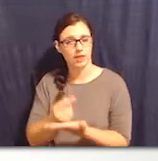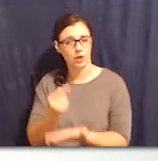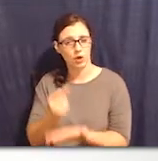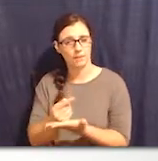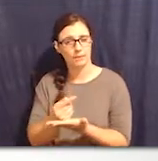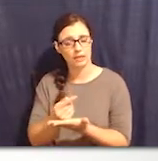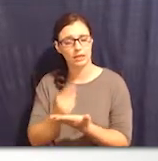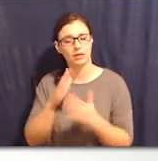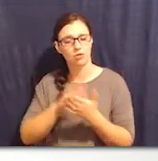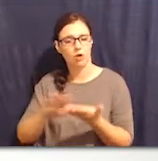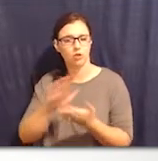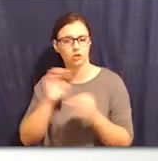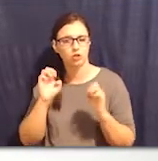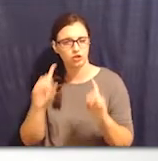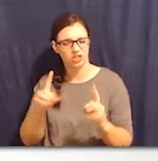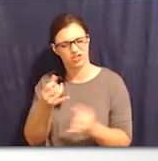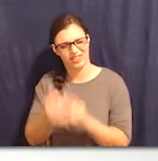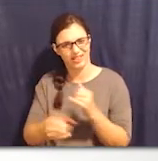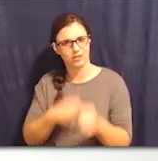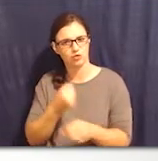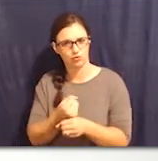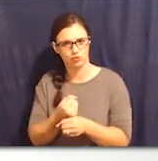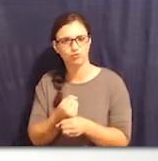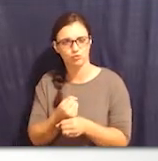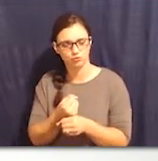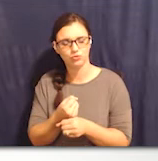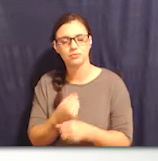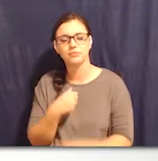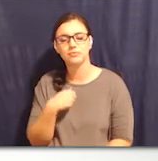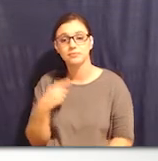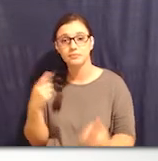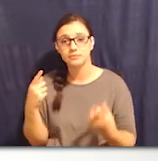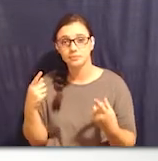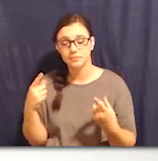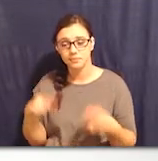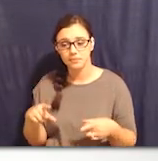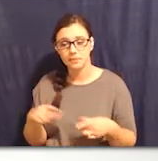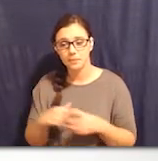2016, during the last year of my music therapy college education,